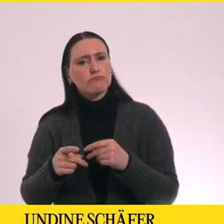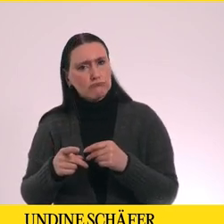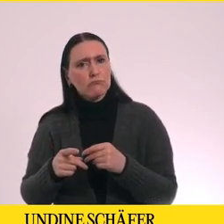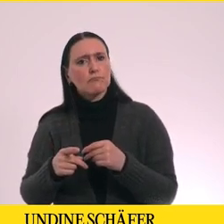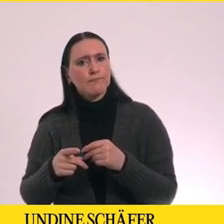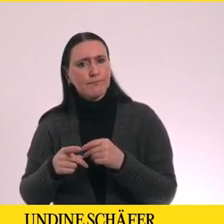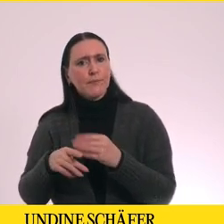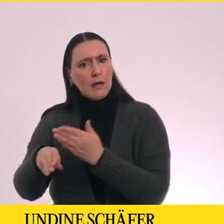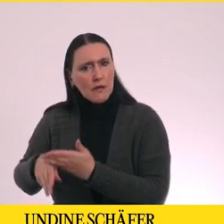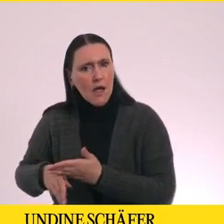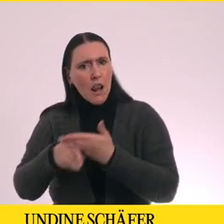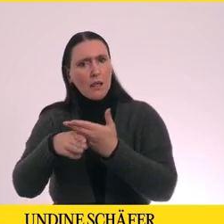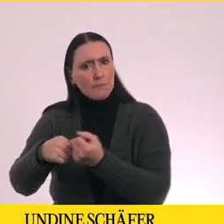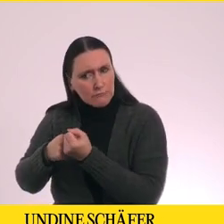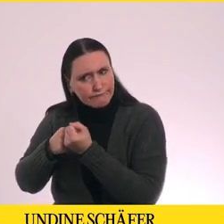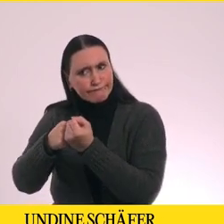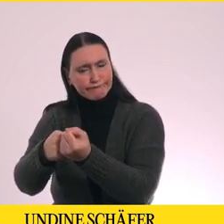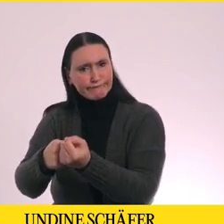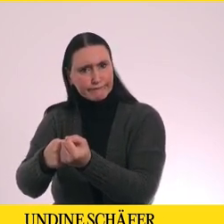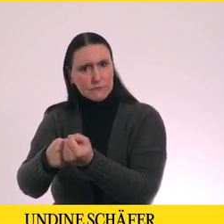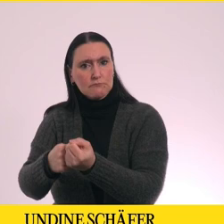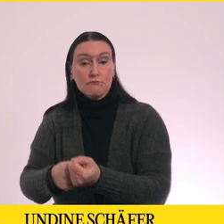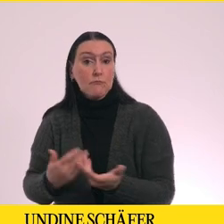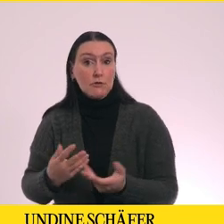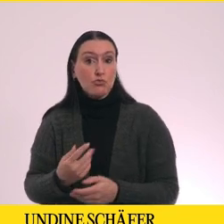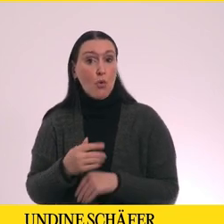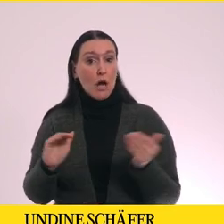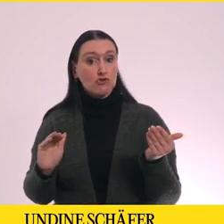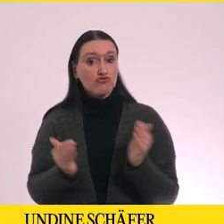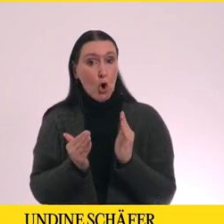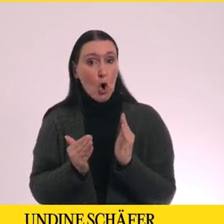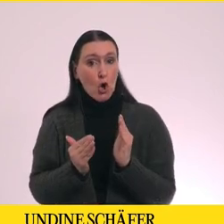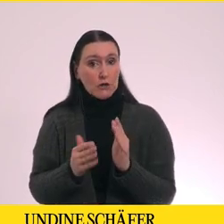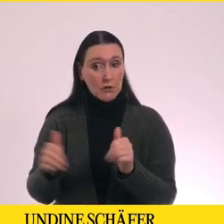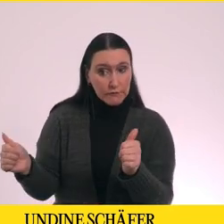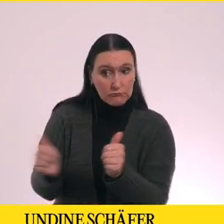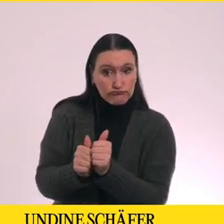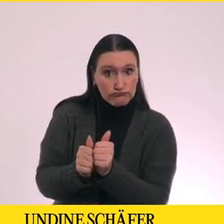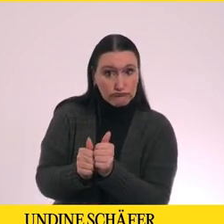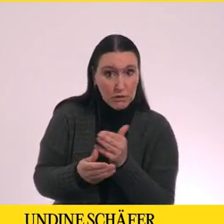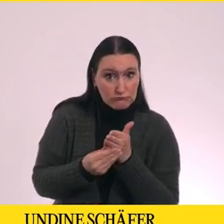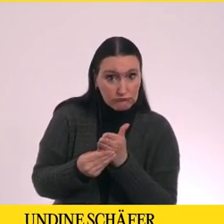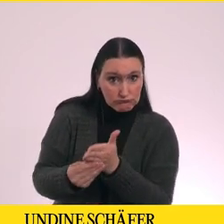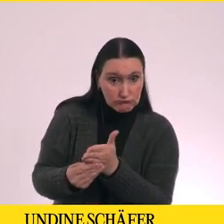moment, 24-hour support to live, to stay alive. And